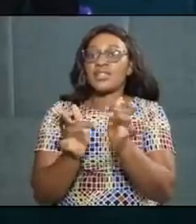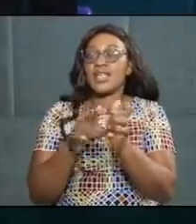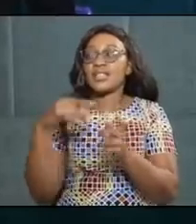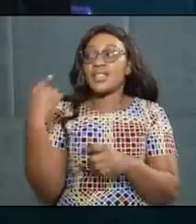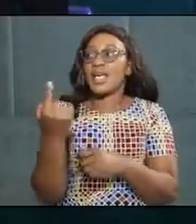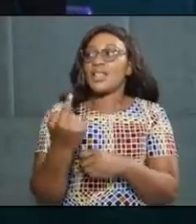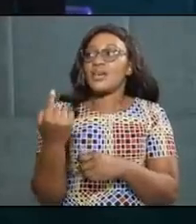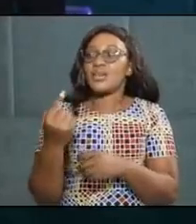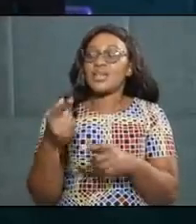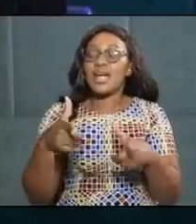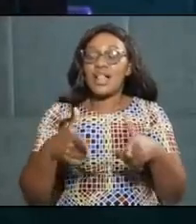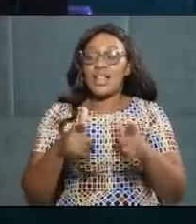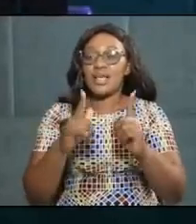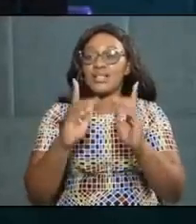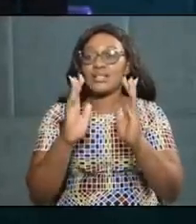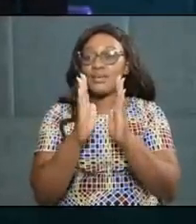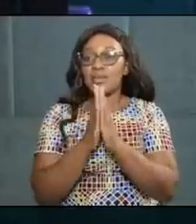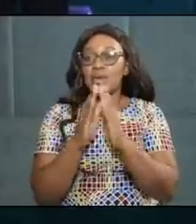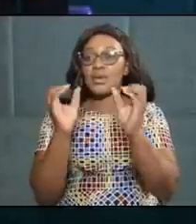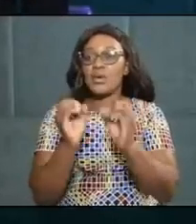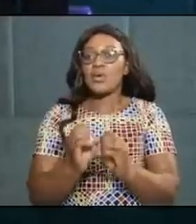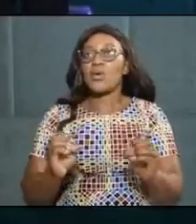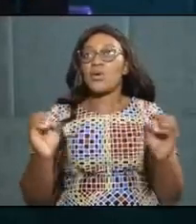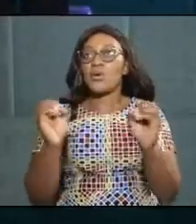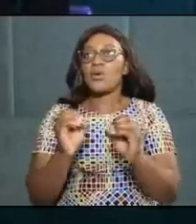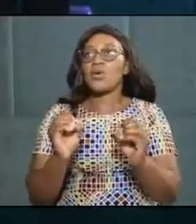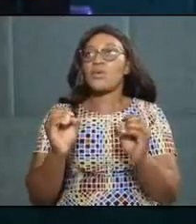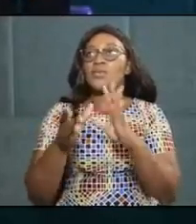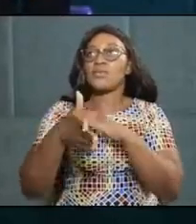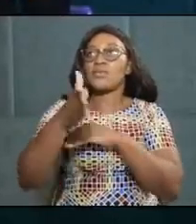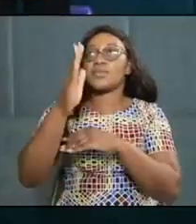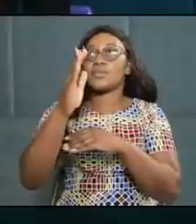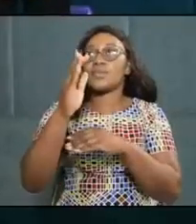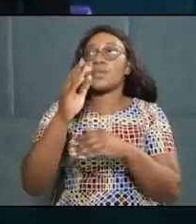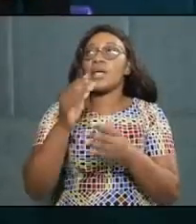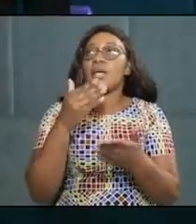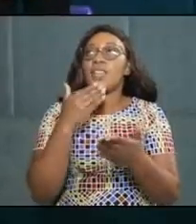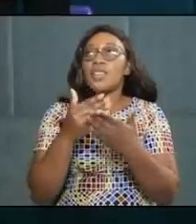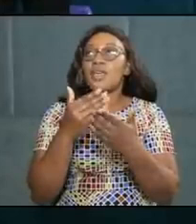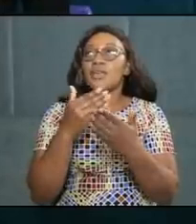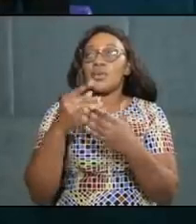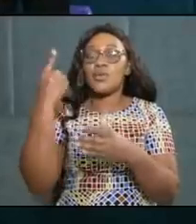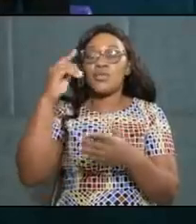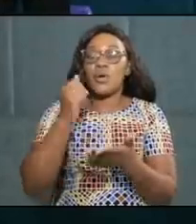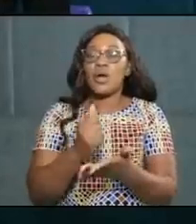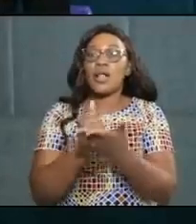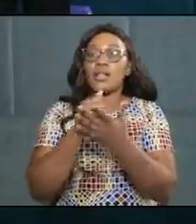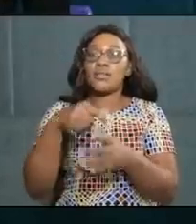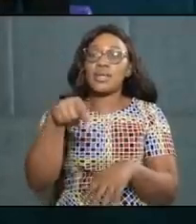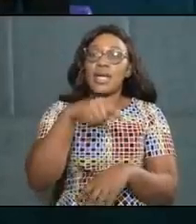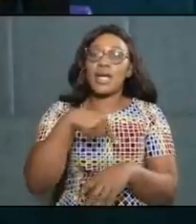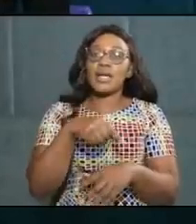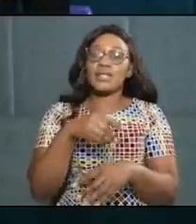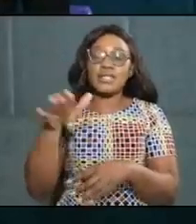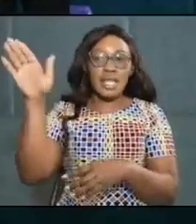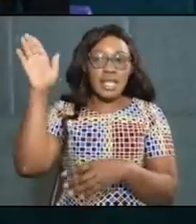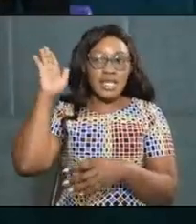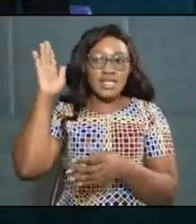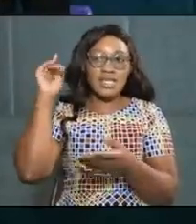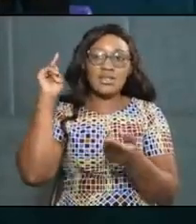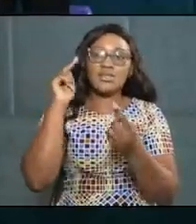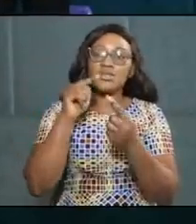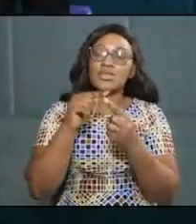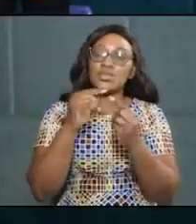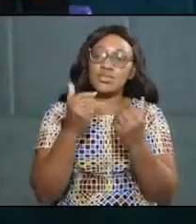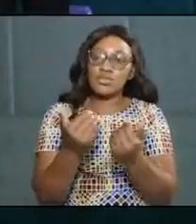alone. Let's pray. Oh God, thank you for helping us to listen to the children's sermon.